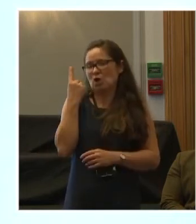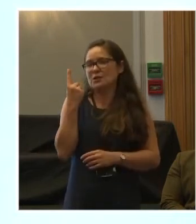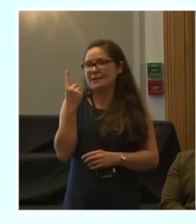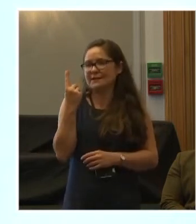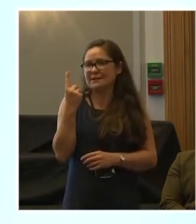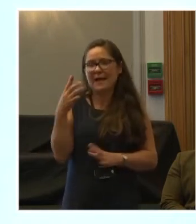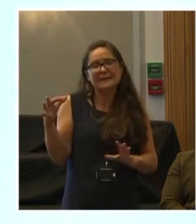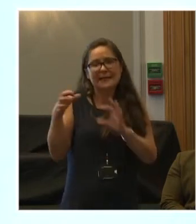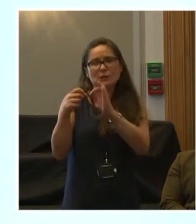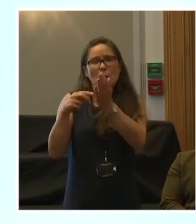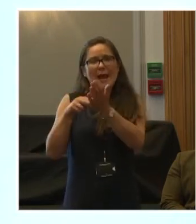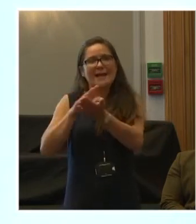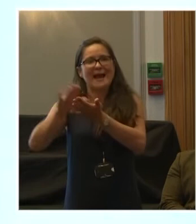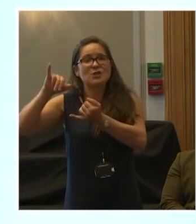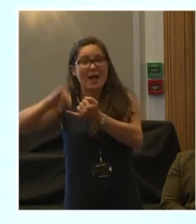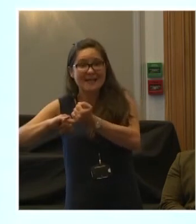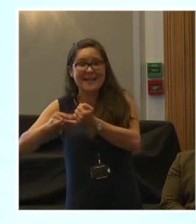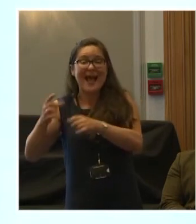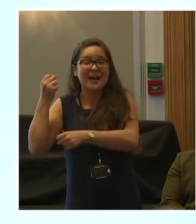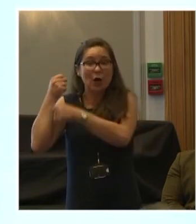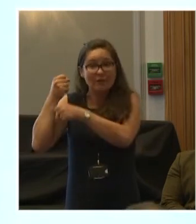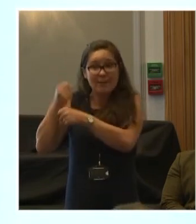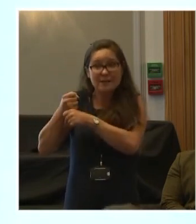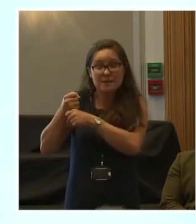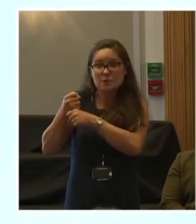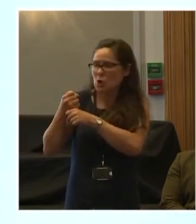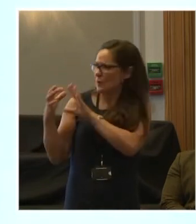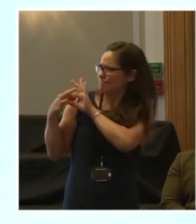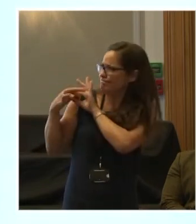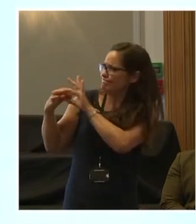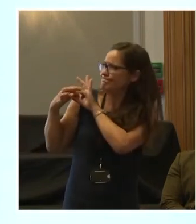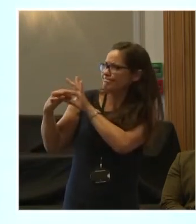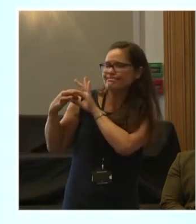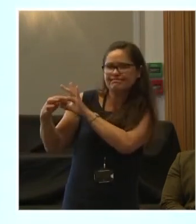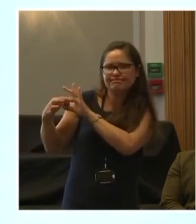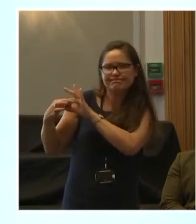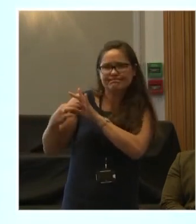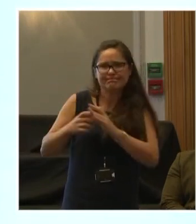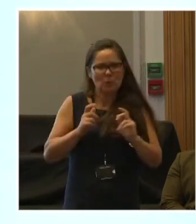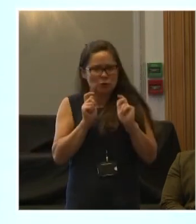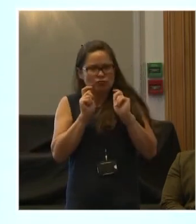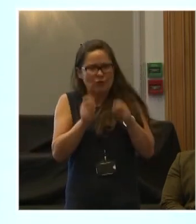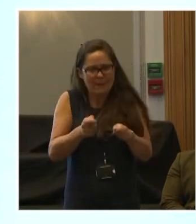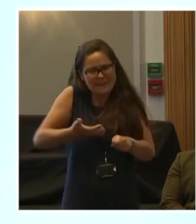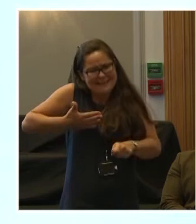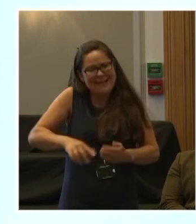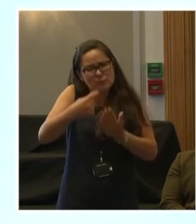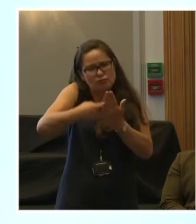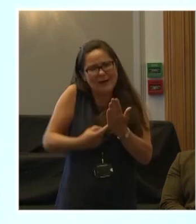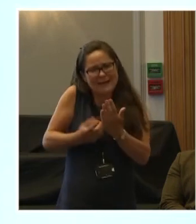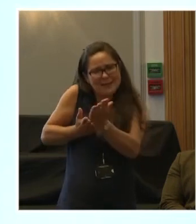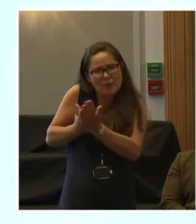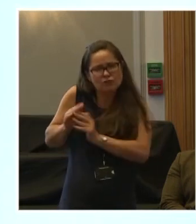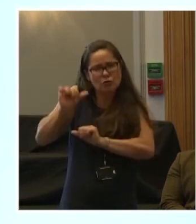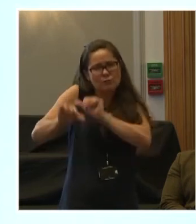NHS and government, and we don't ever rest if there's an opportunity to get a treatment through the regulatory process. We have